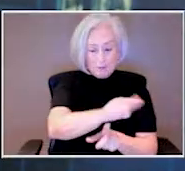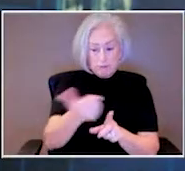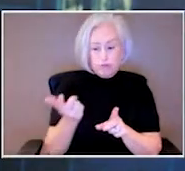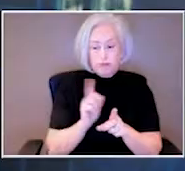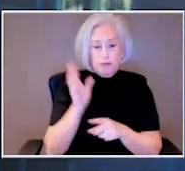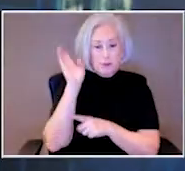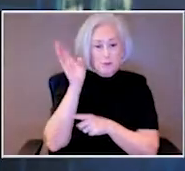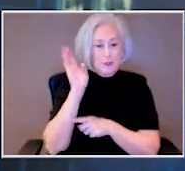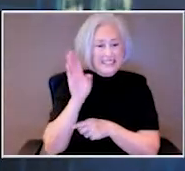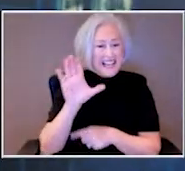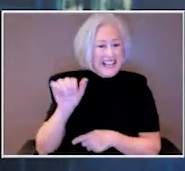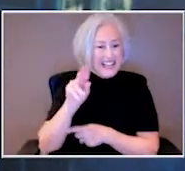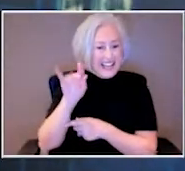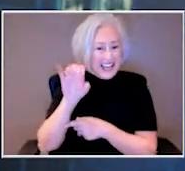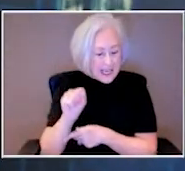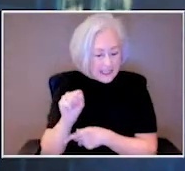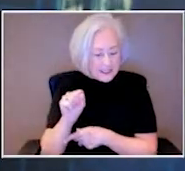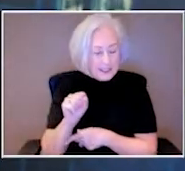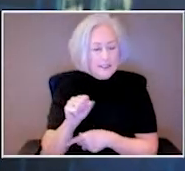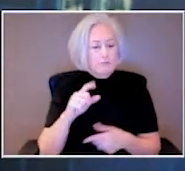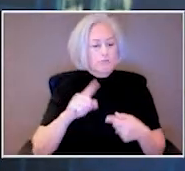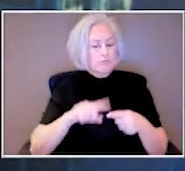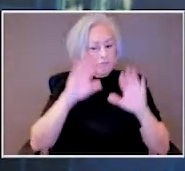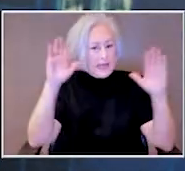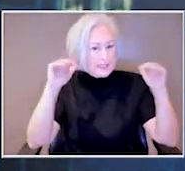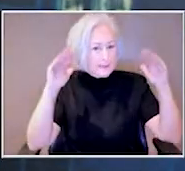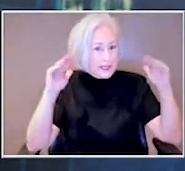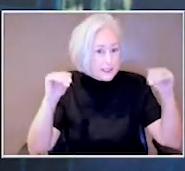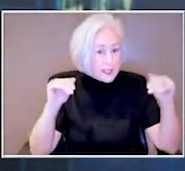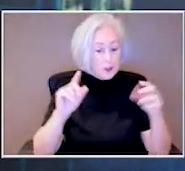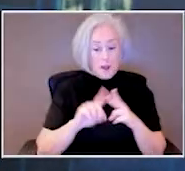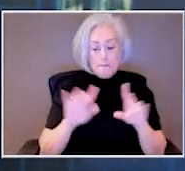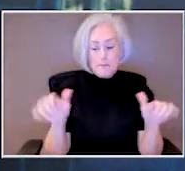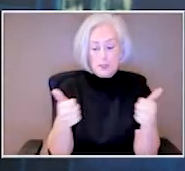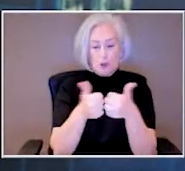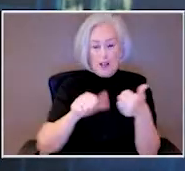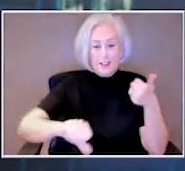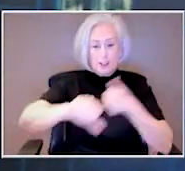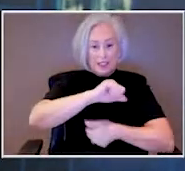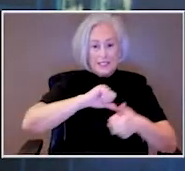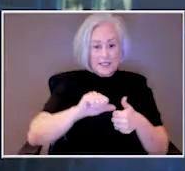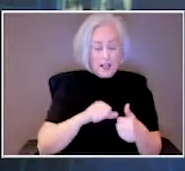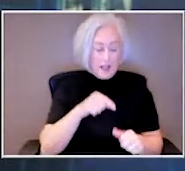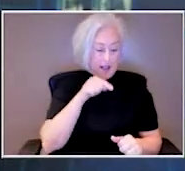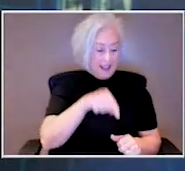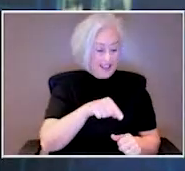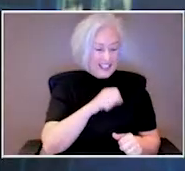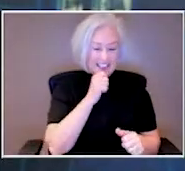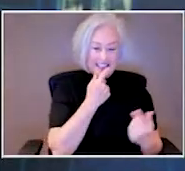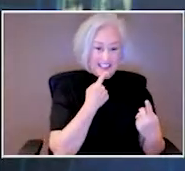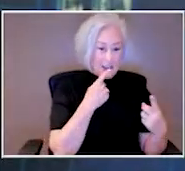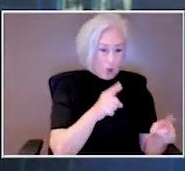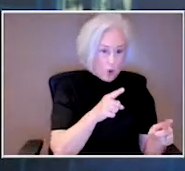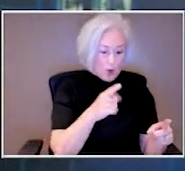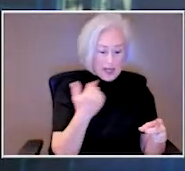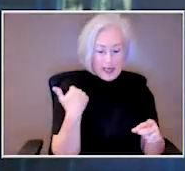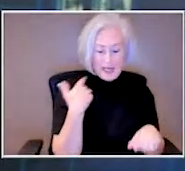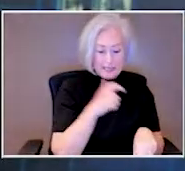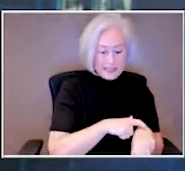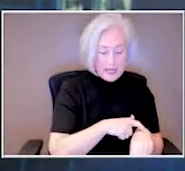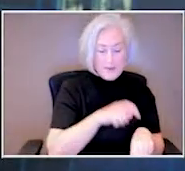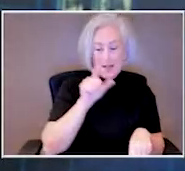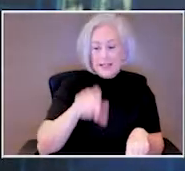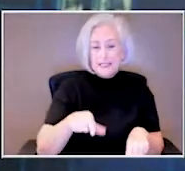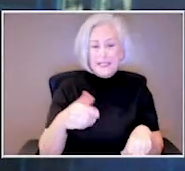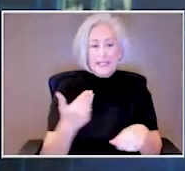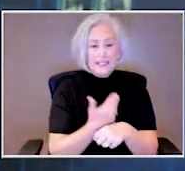the expectations are, but challenging each other. Okay, this didn't work the last time. We have to use different chemotherapy. We may need to use different